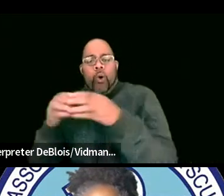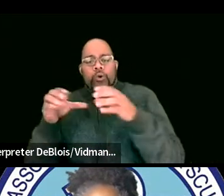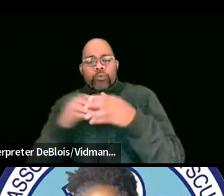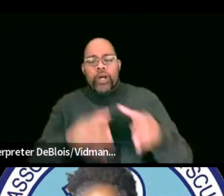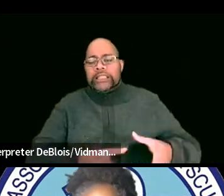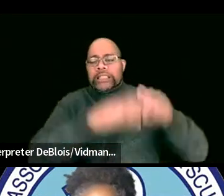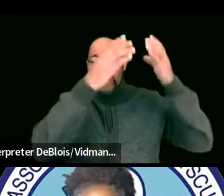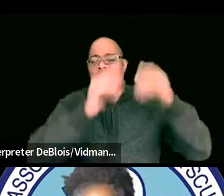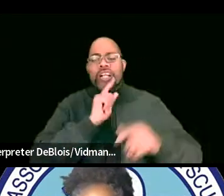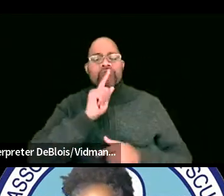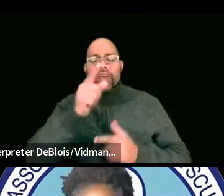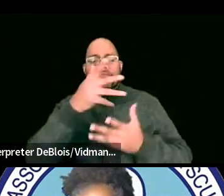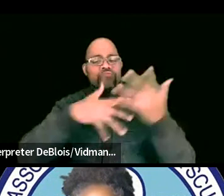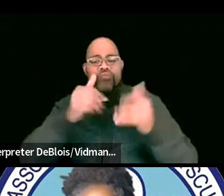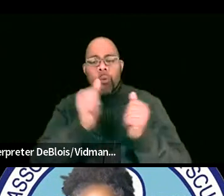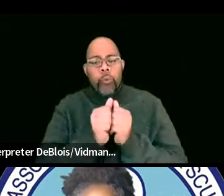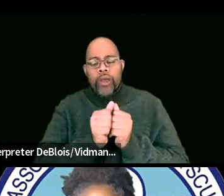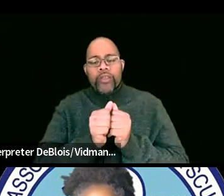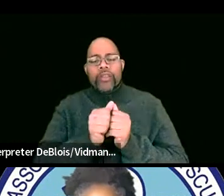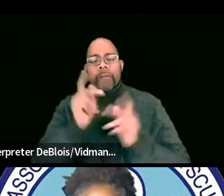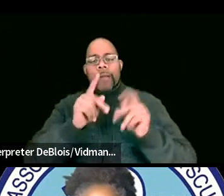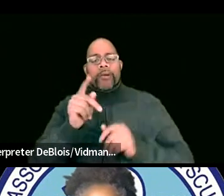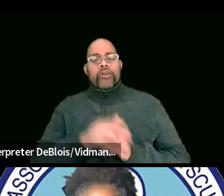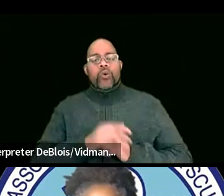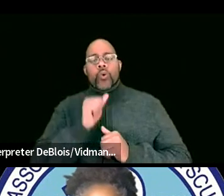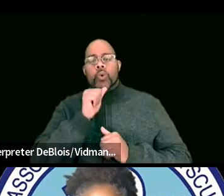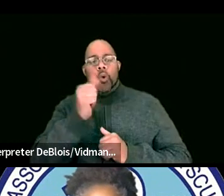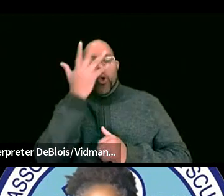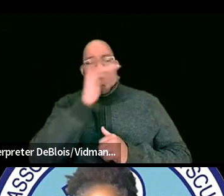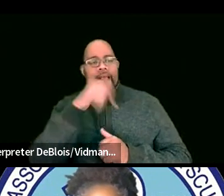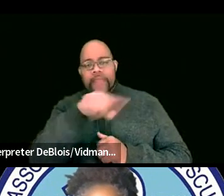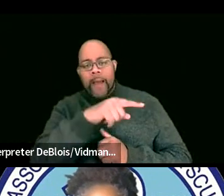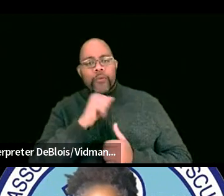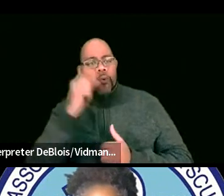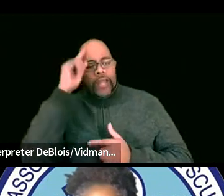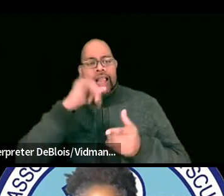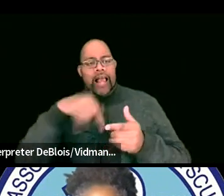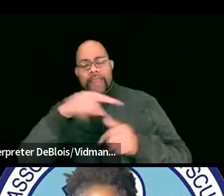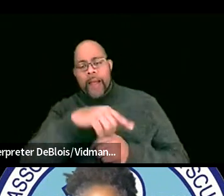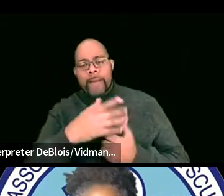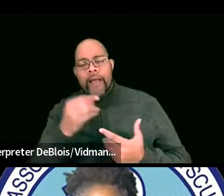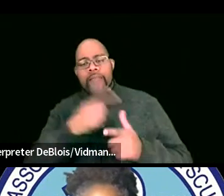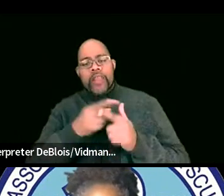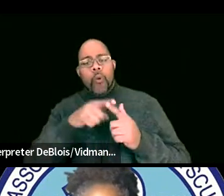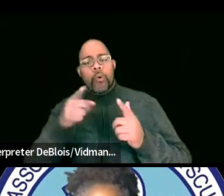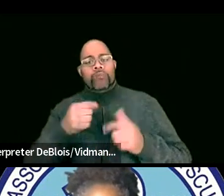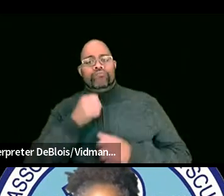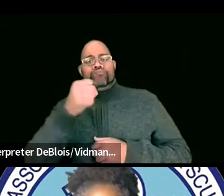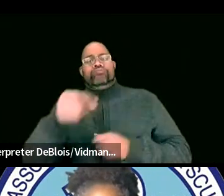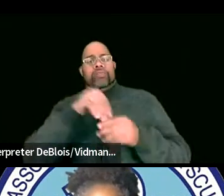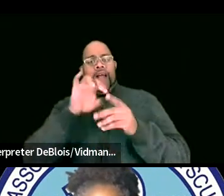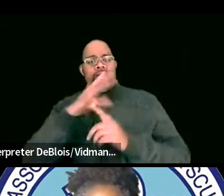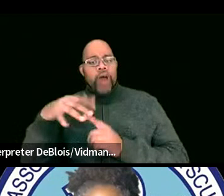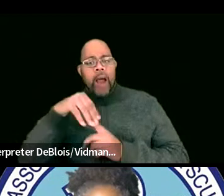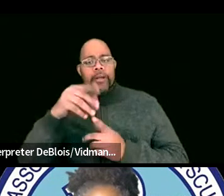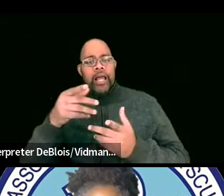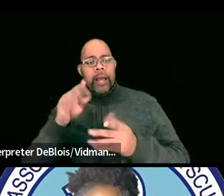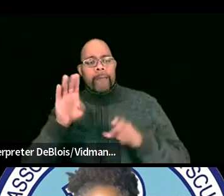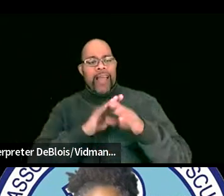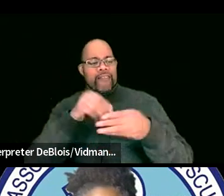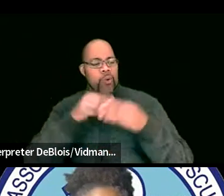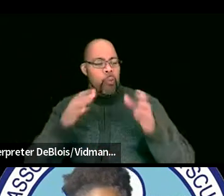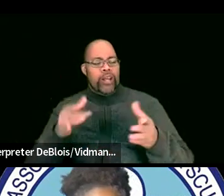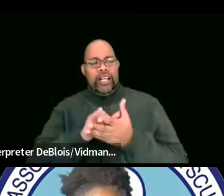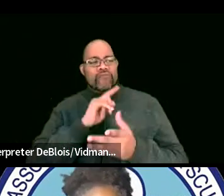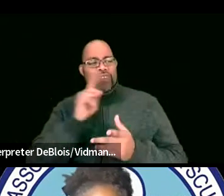where they don't interact with people who don't look like them or don't think like them. And then when they're thrust into that environment, they behave in ways that are